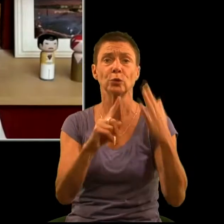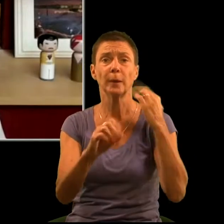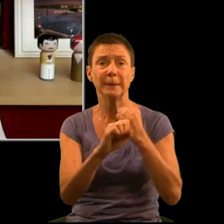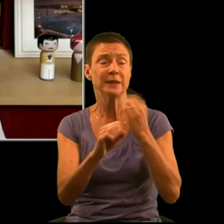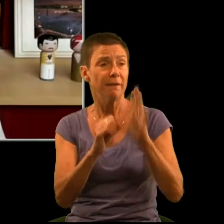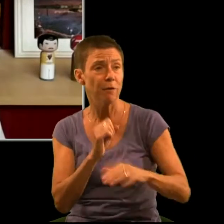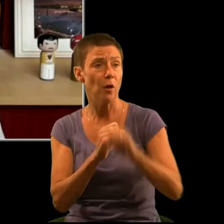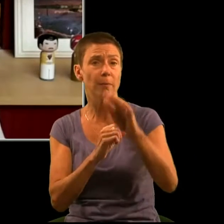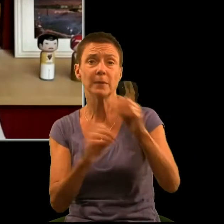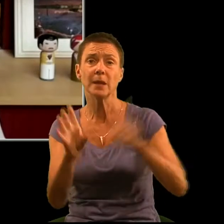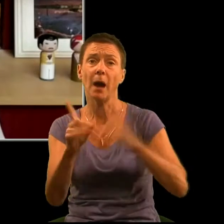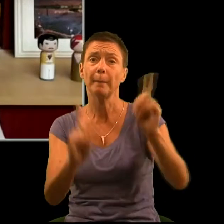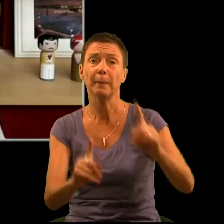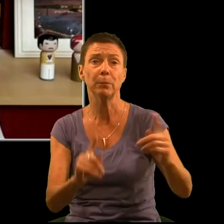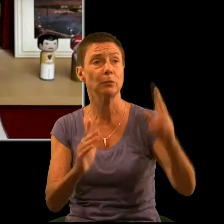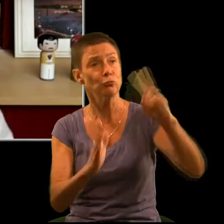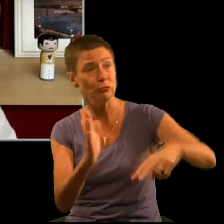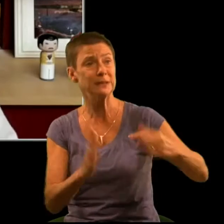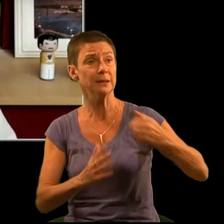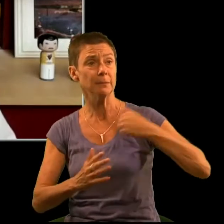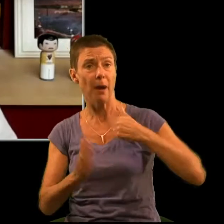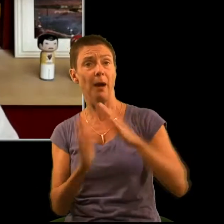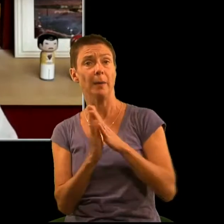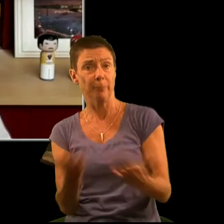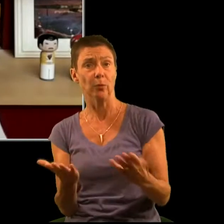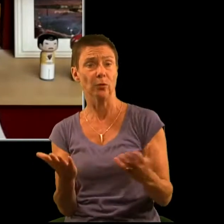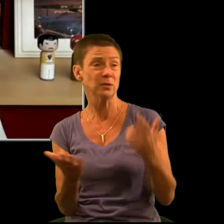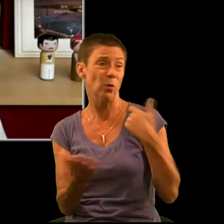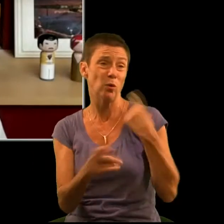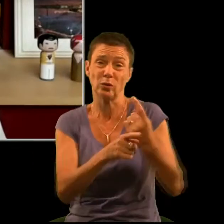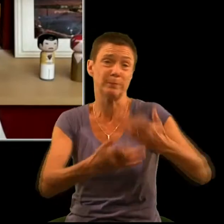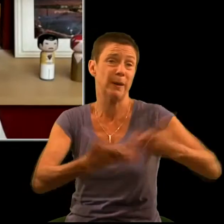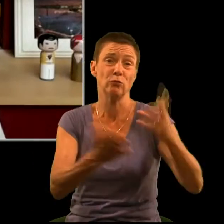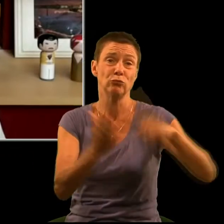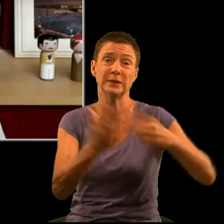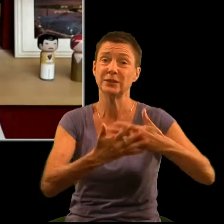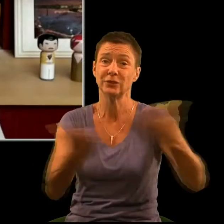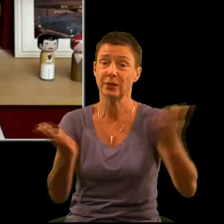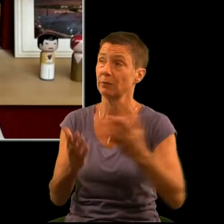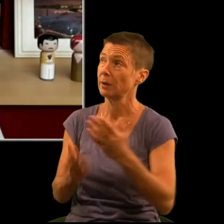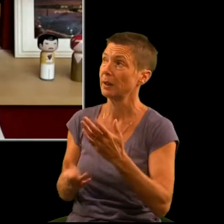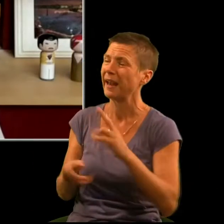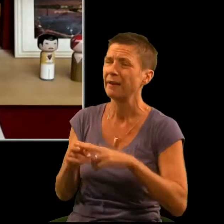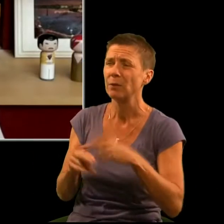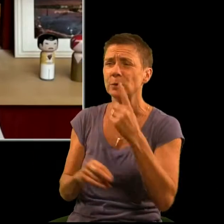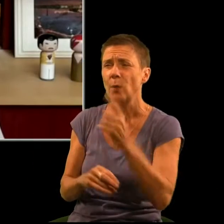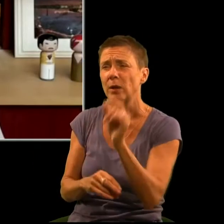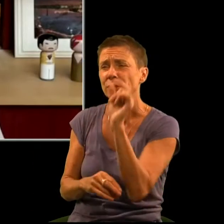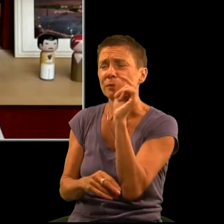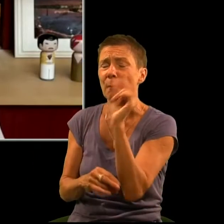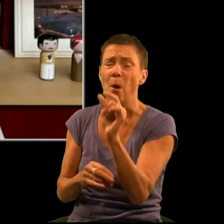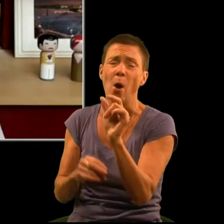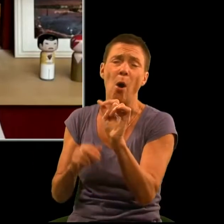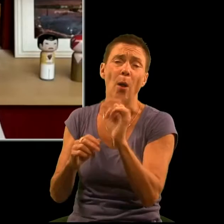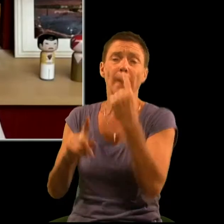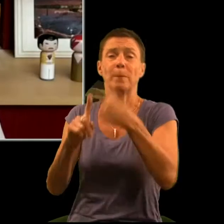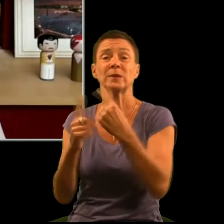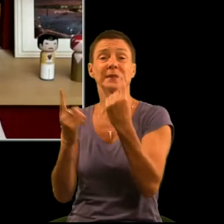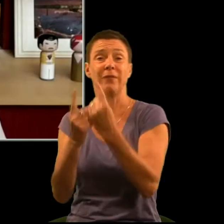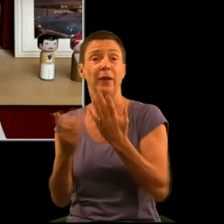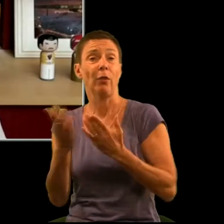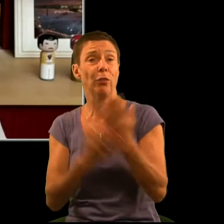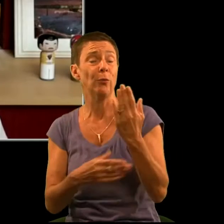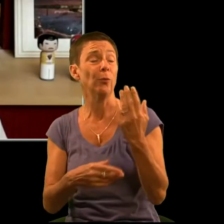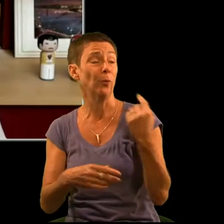for a while, with people who just went back to books. So that was a nice, if there was one little tiny silver lining in this miserable time,